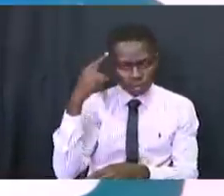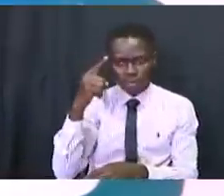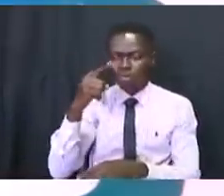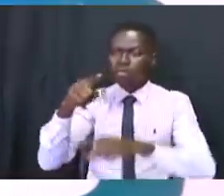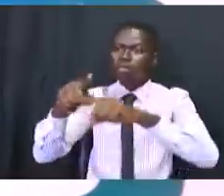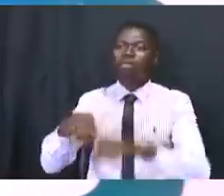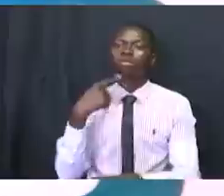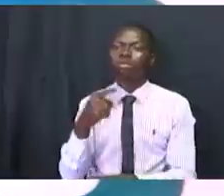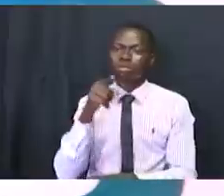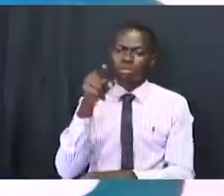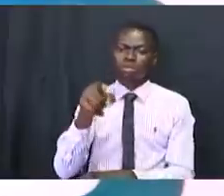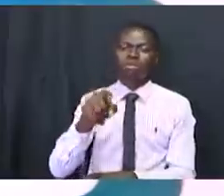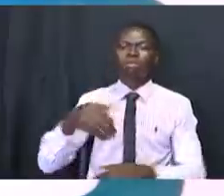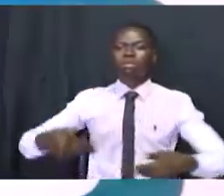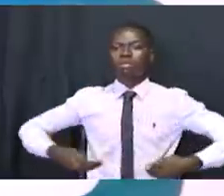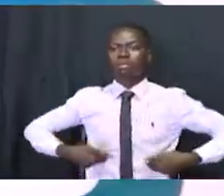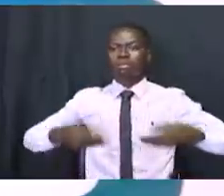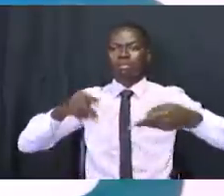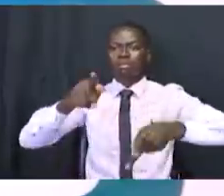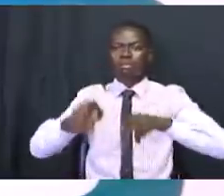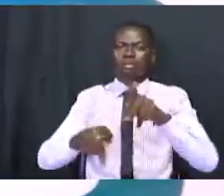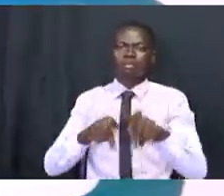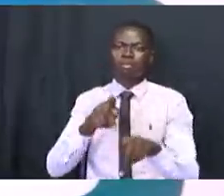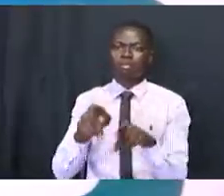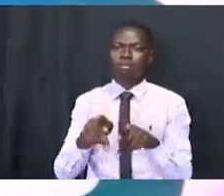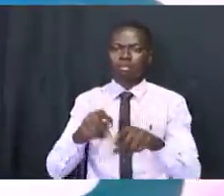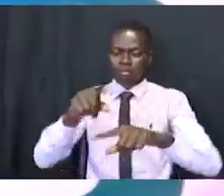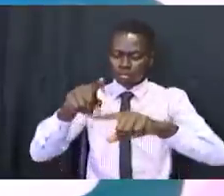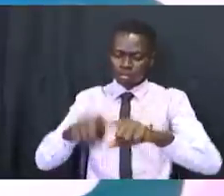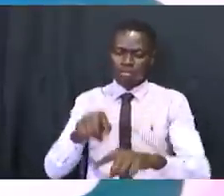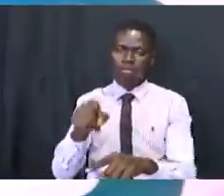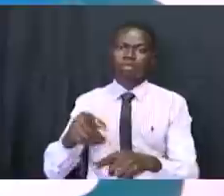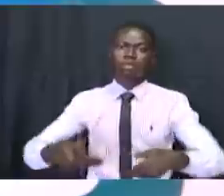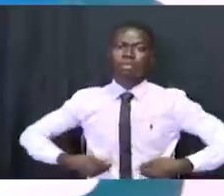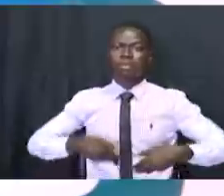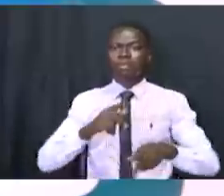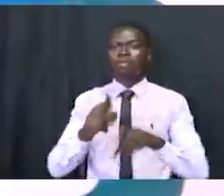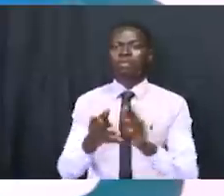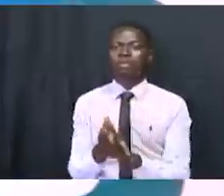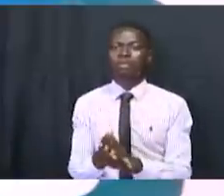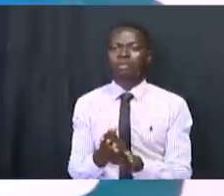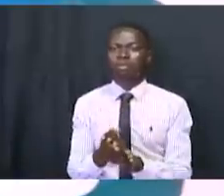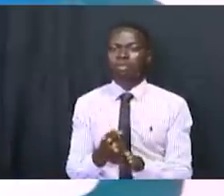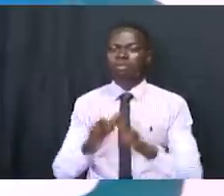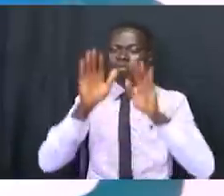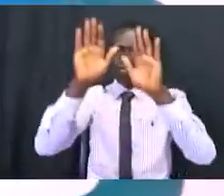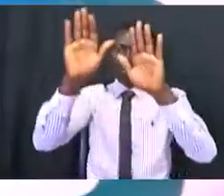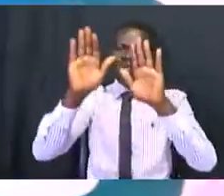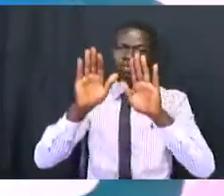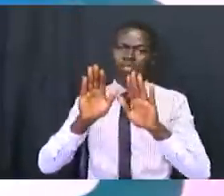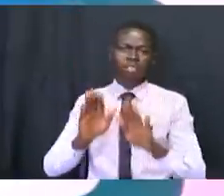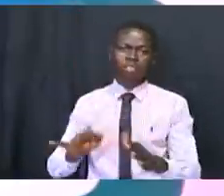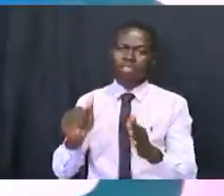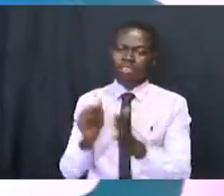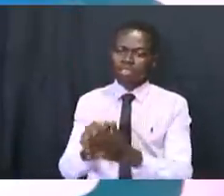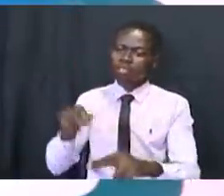you, the young people. Largely depends on you. It has really been awesome as I sat